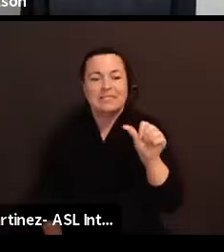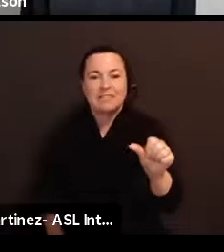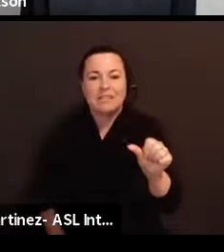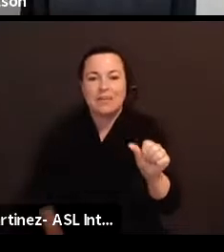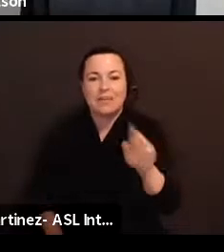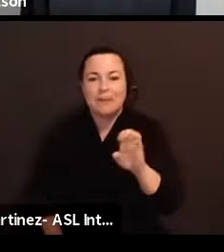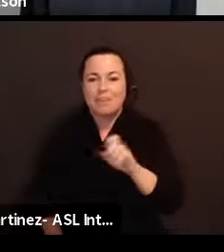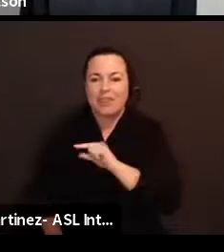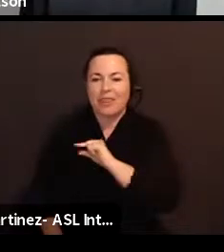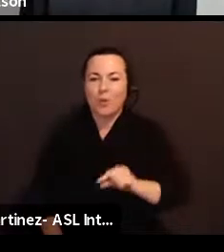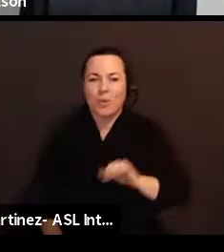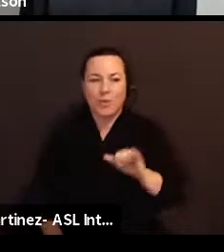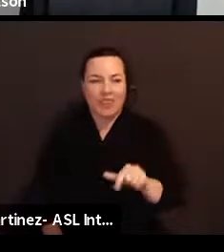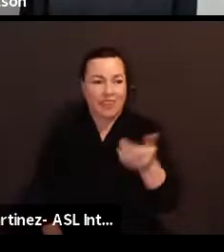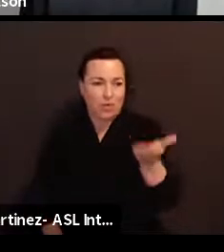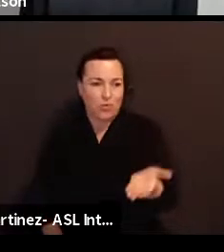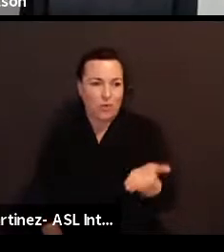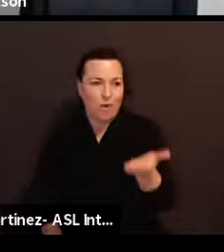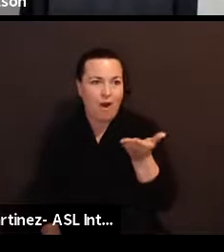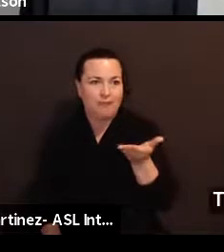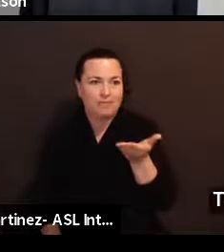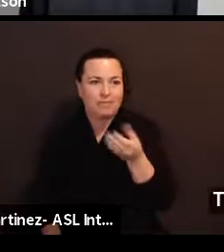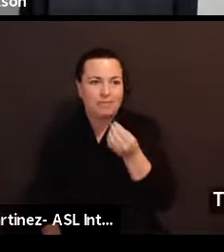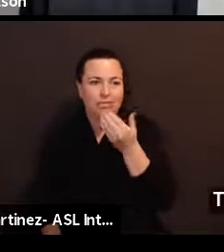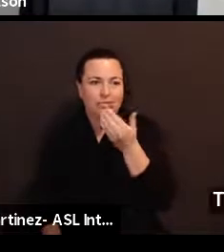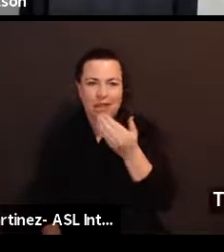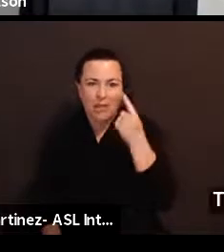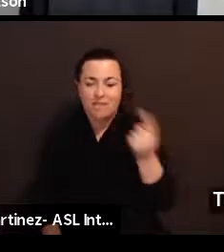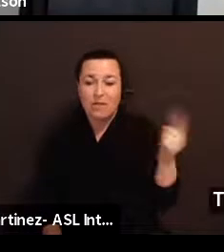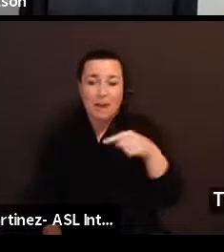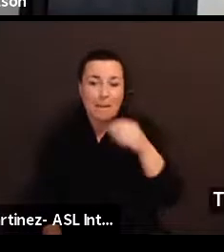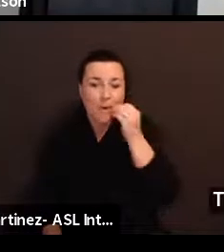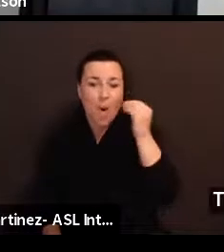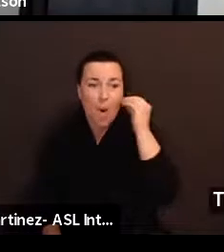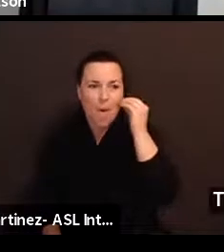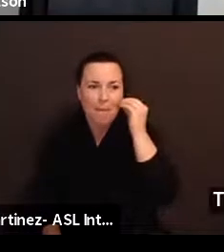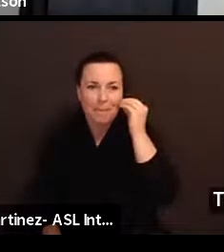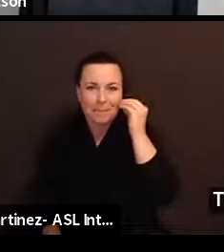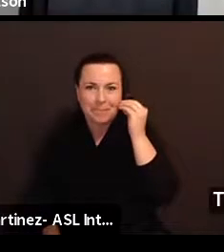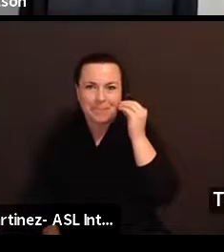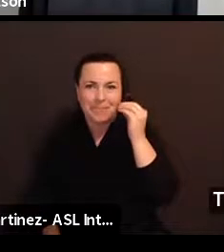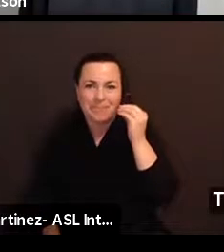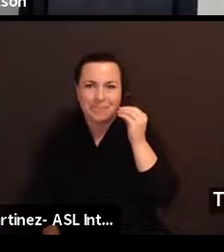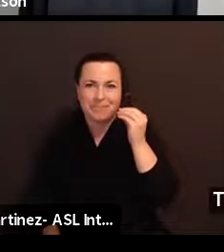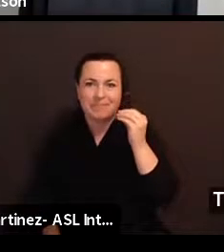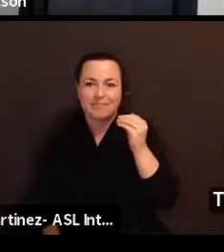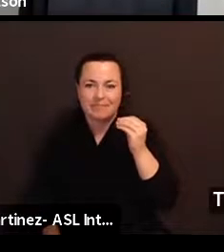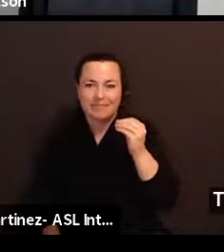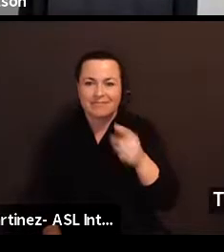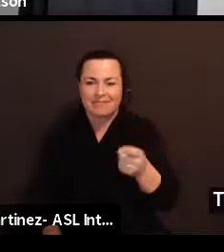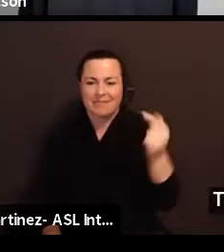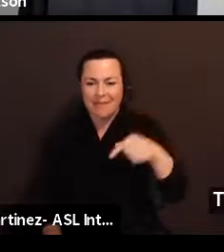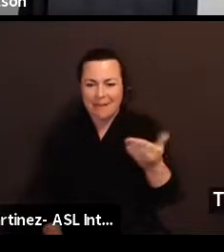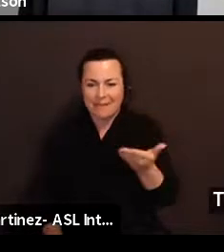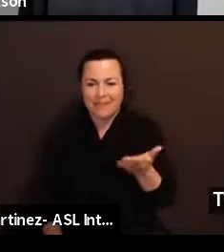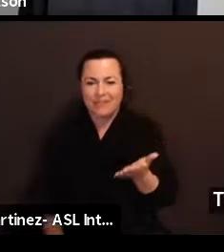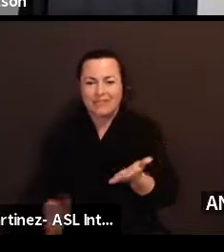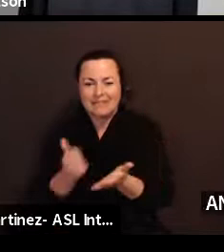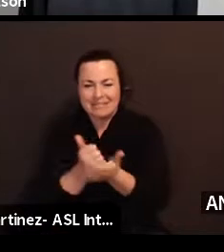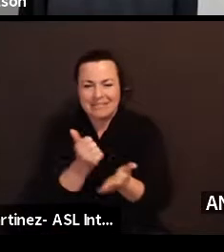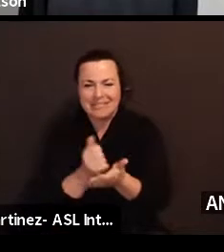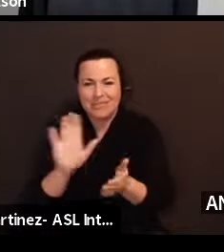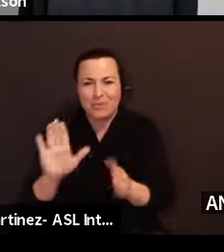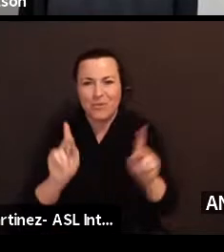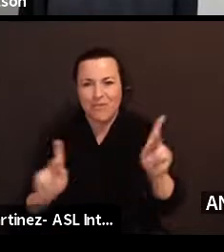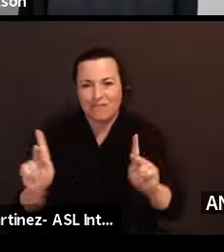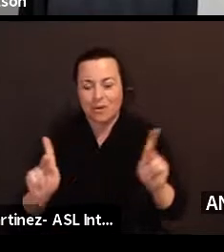queen that you are. And thank you for coming home and assisting your folks. We love you. We